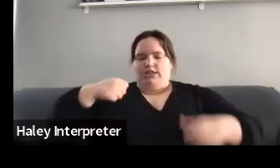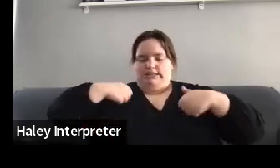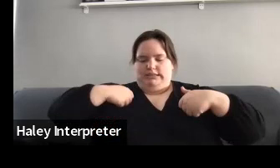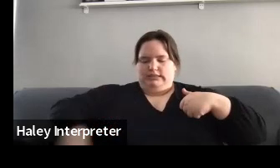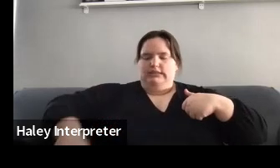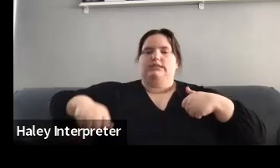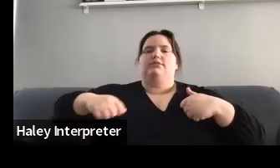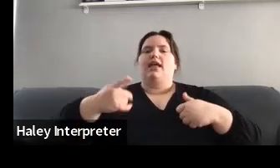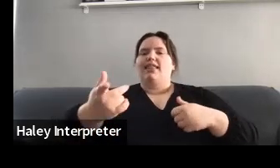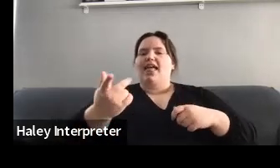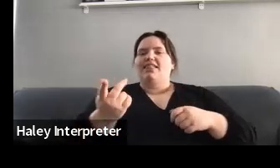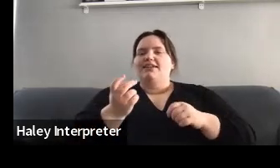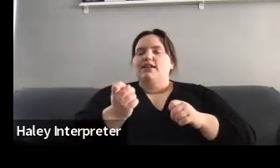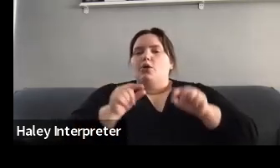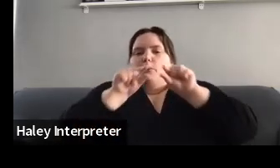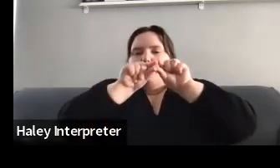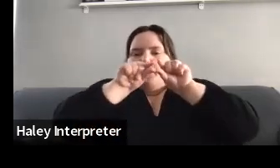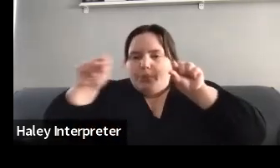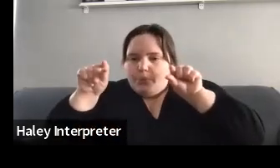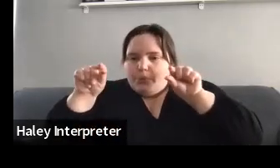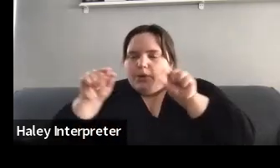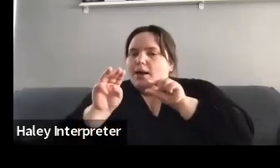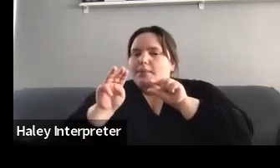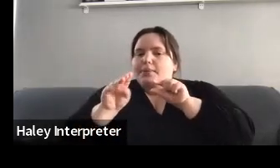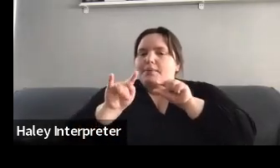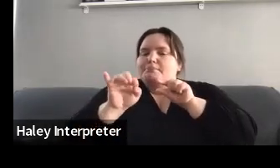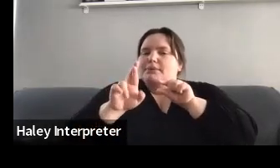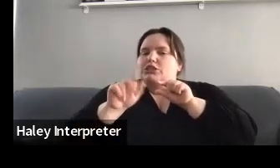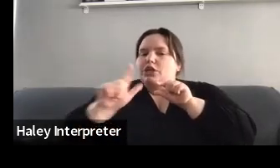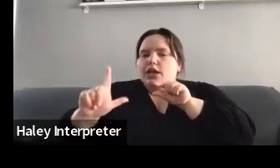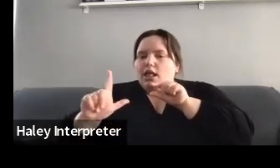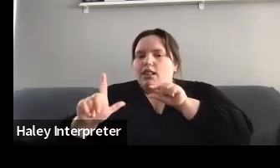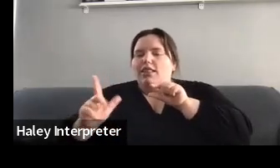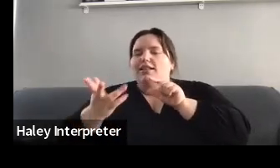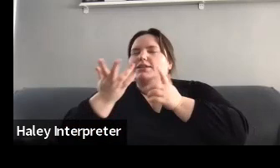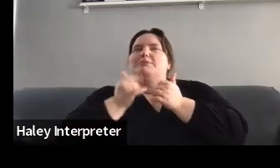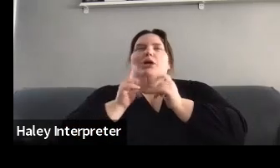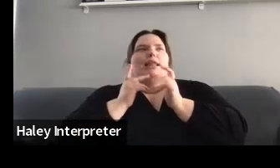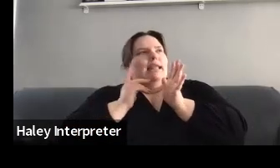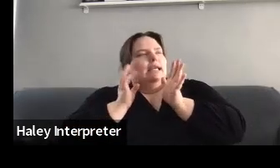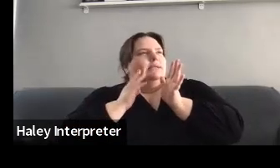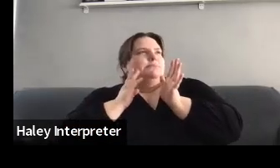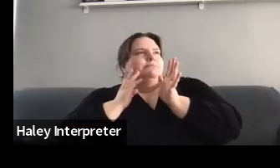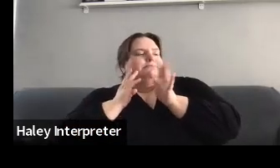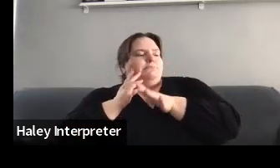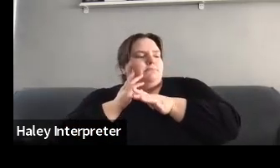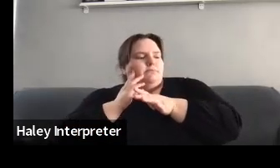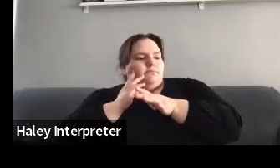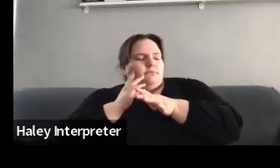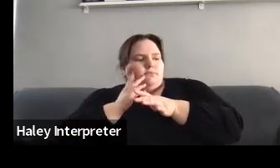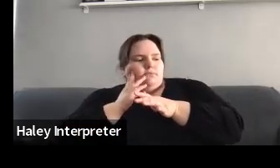on next to the, I'm trying to think of what to call that here. Um,